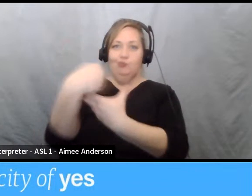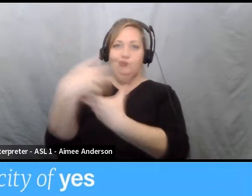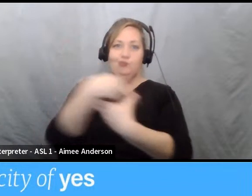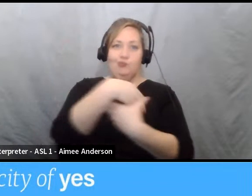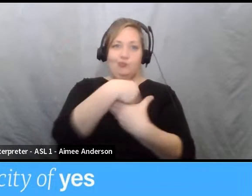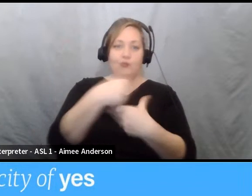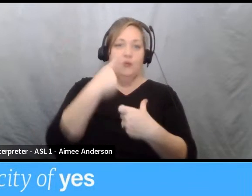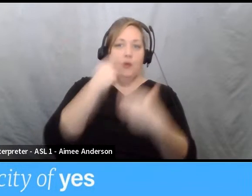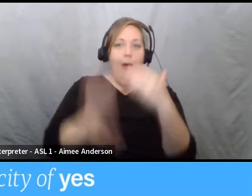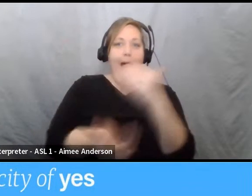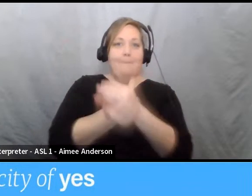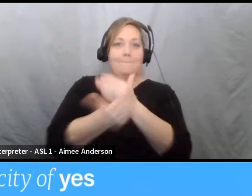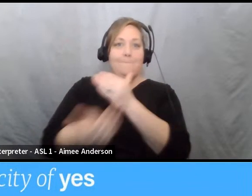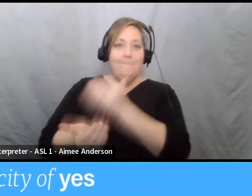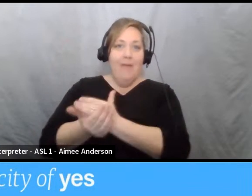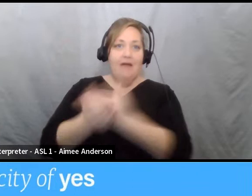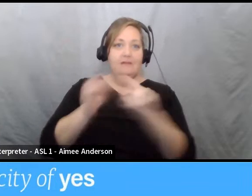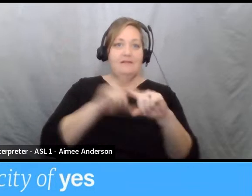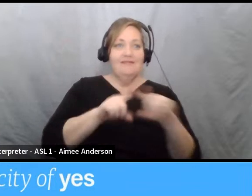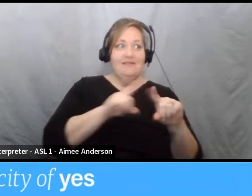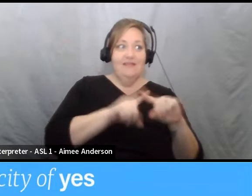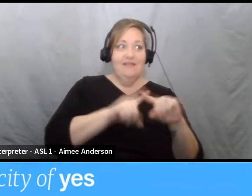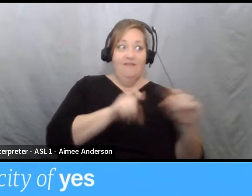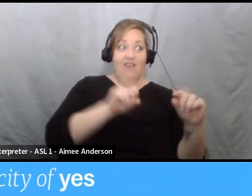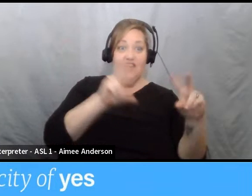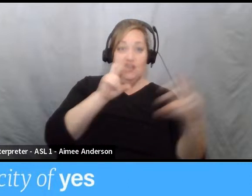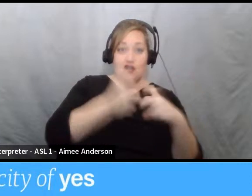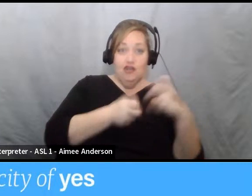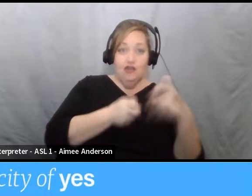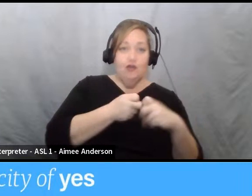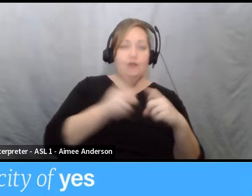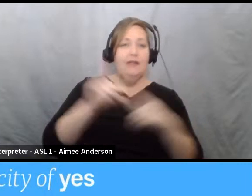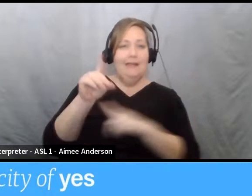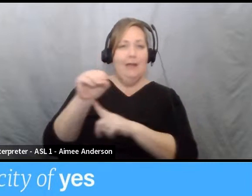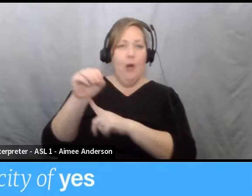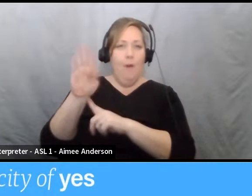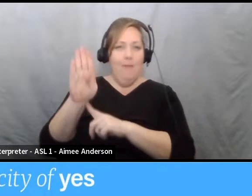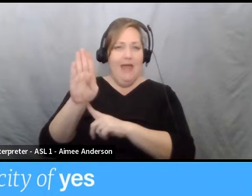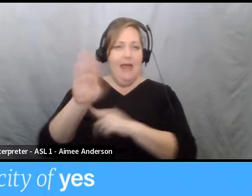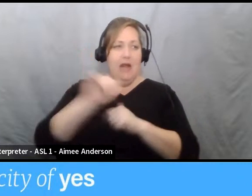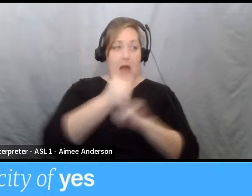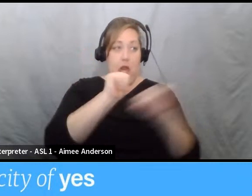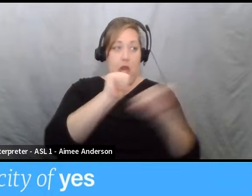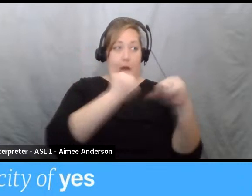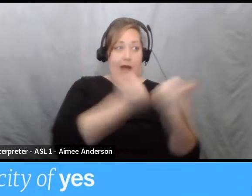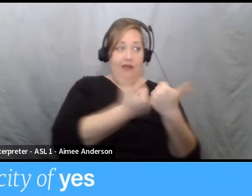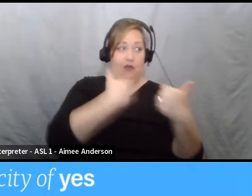amendments to address those issues, and also working with like DOB and other agencies that have